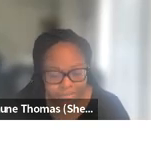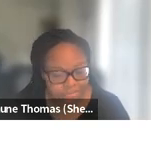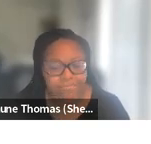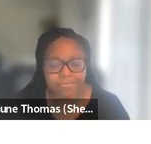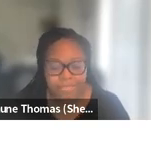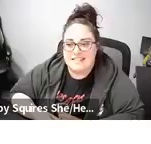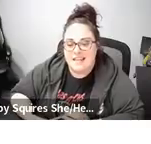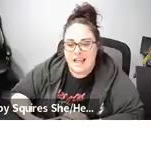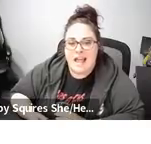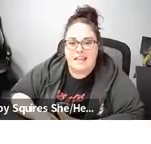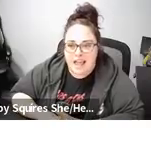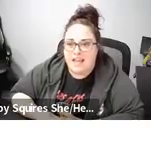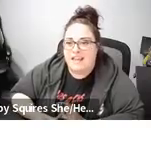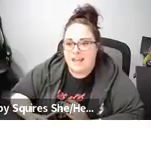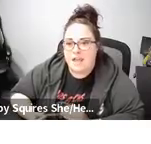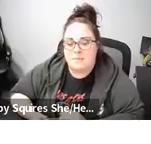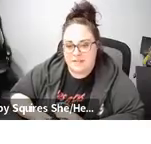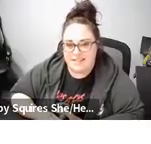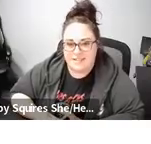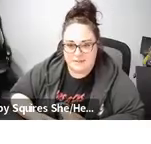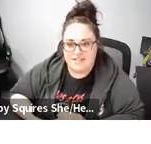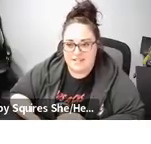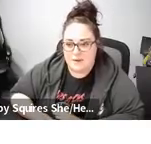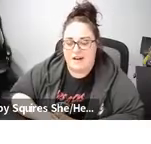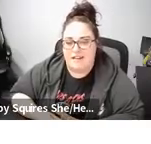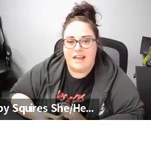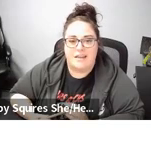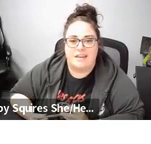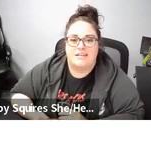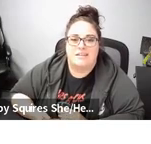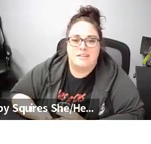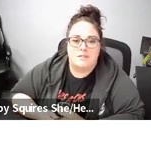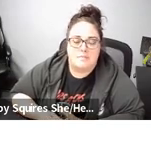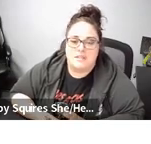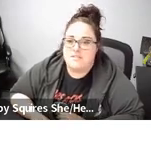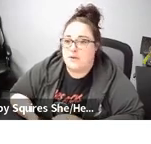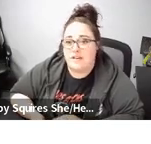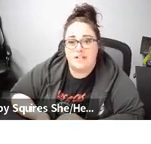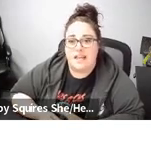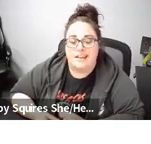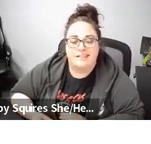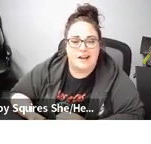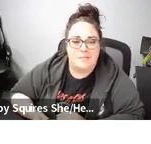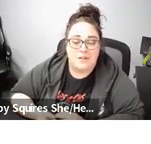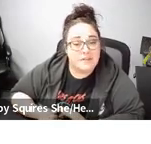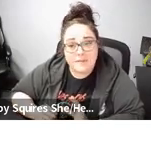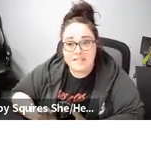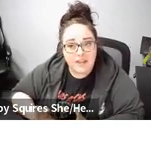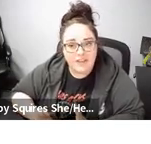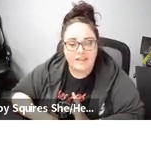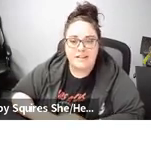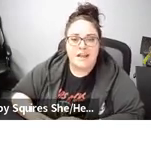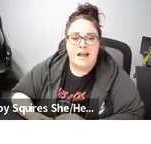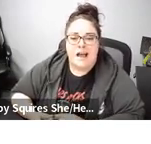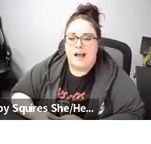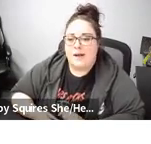Tyler. Nice. I am a PlayStation person as well. I use my PS4 every day. I don't have a